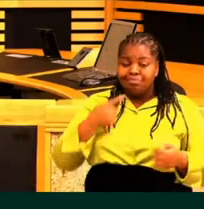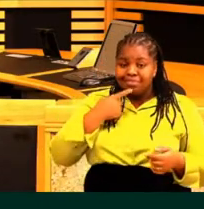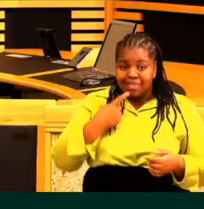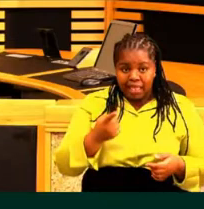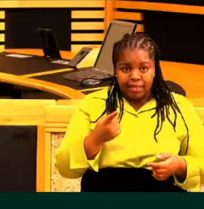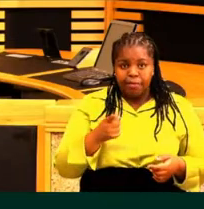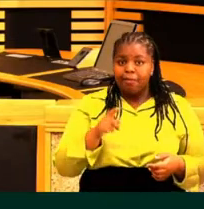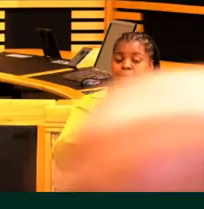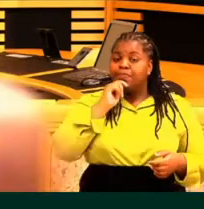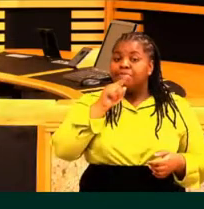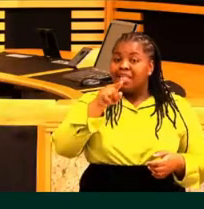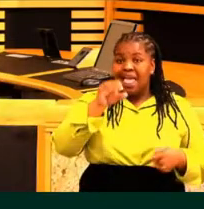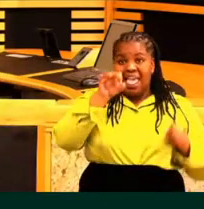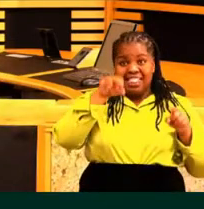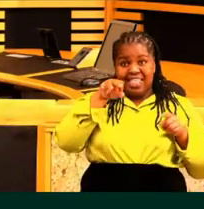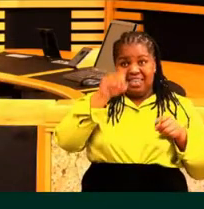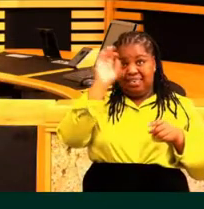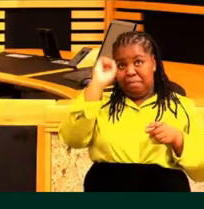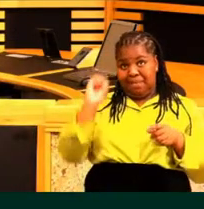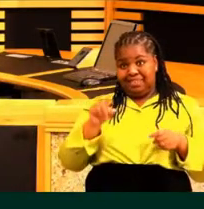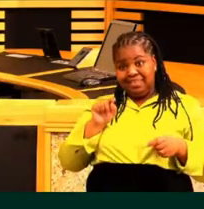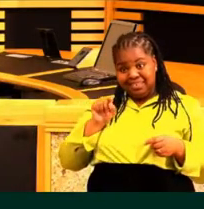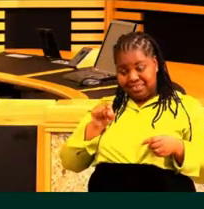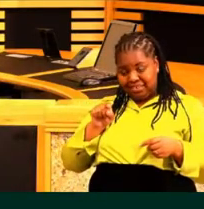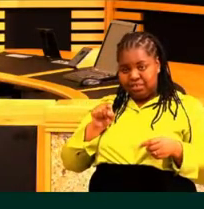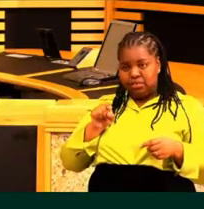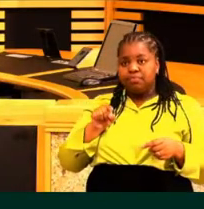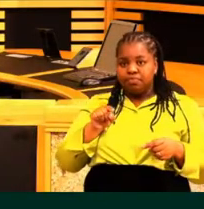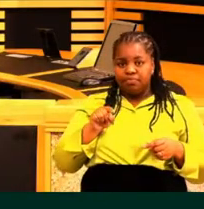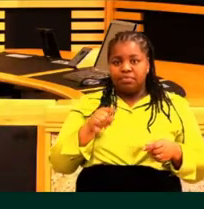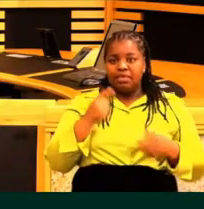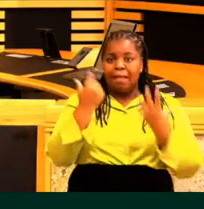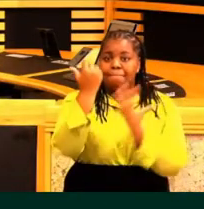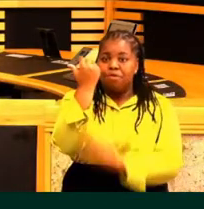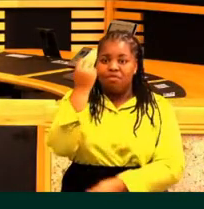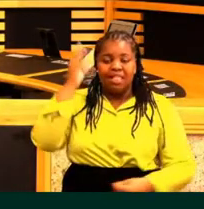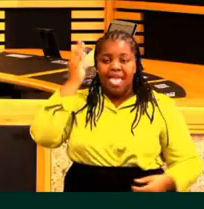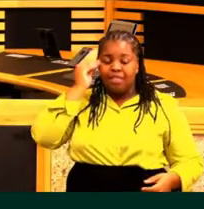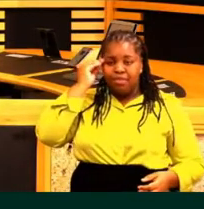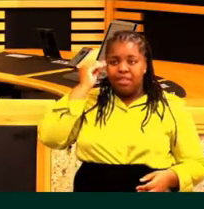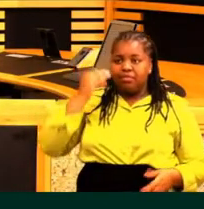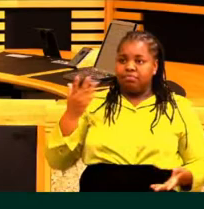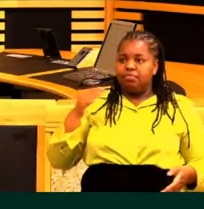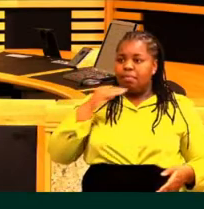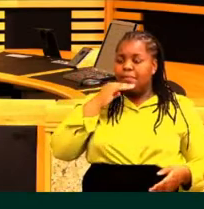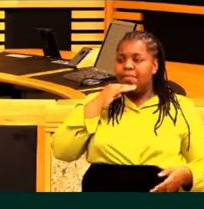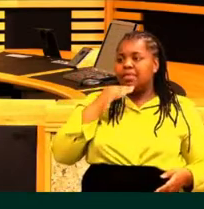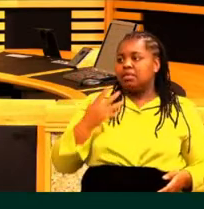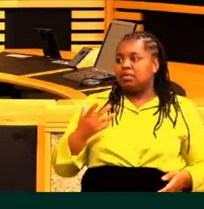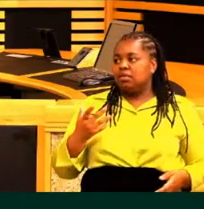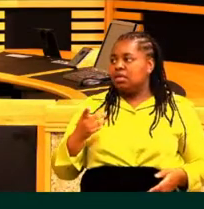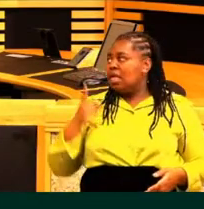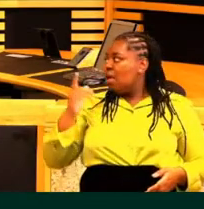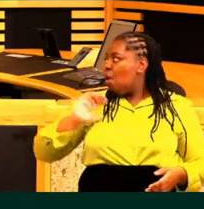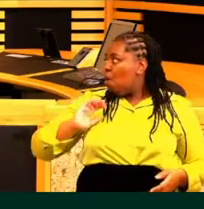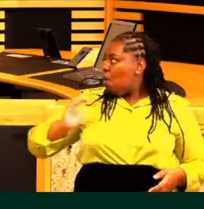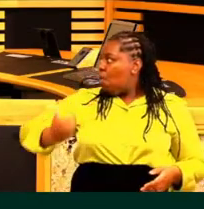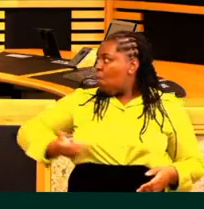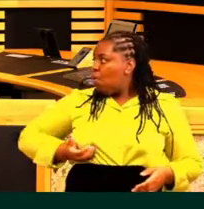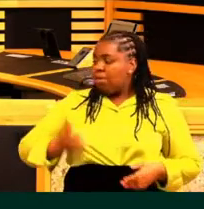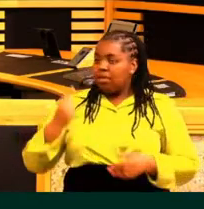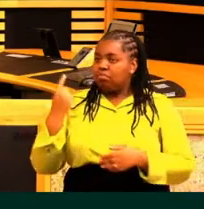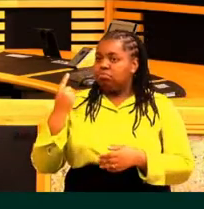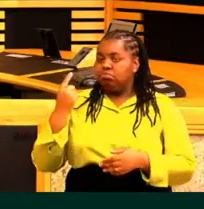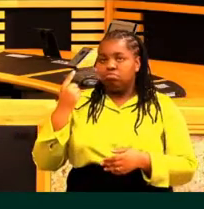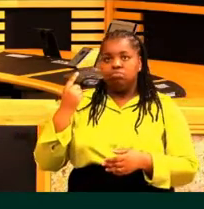would find that in this 13 percent that is living in poverty it's either singly women-headed households